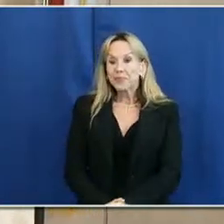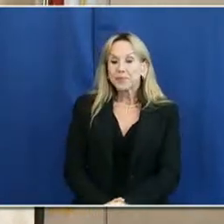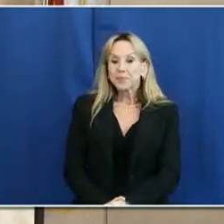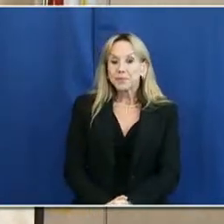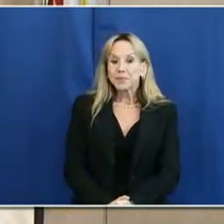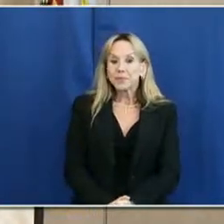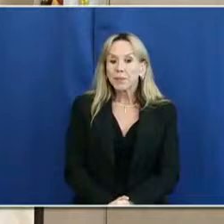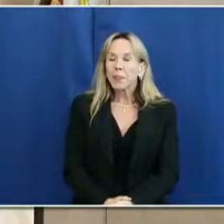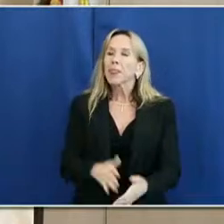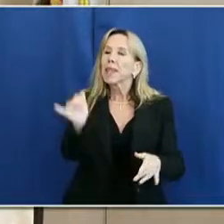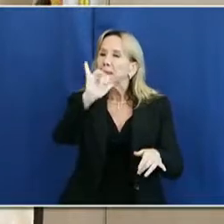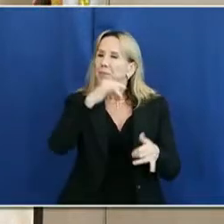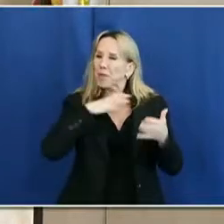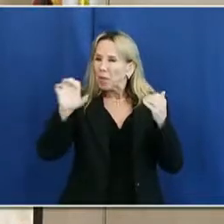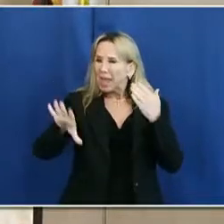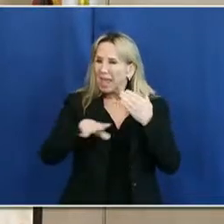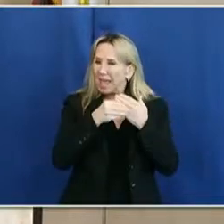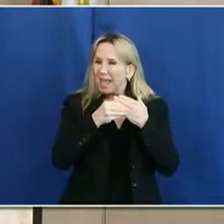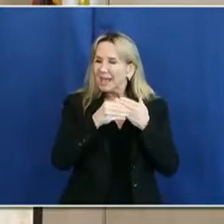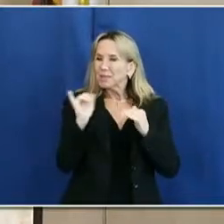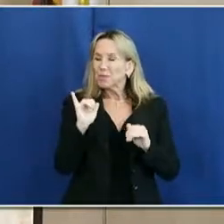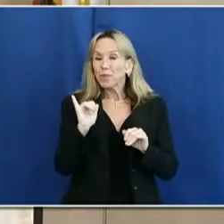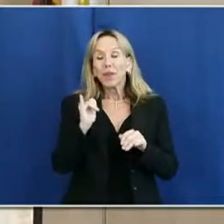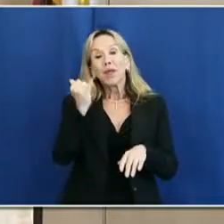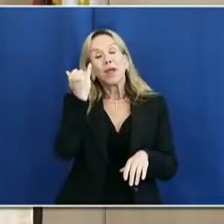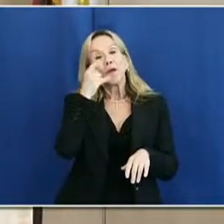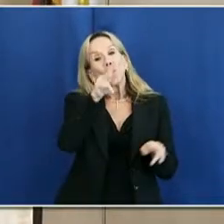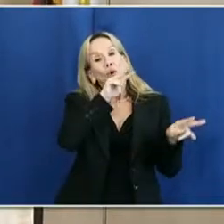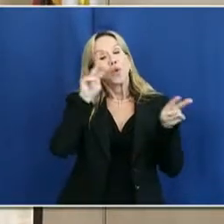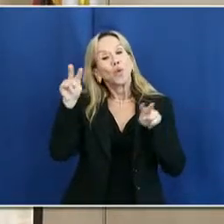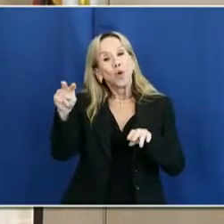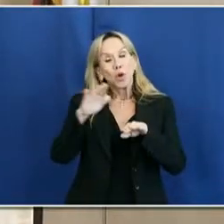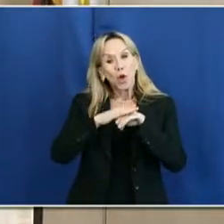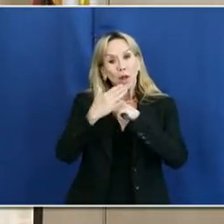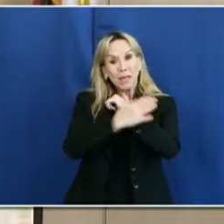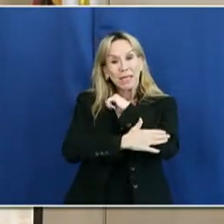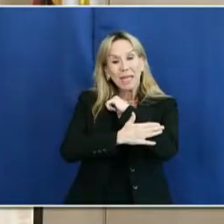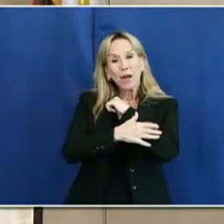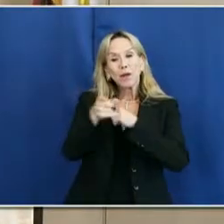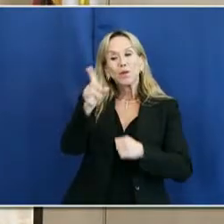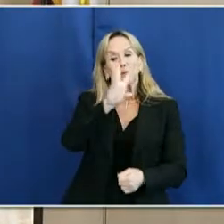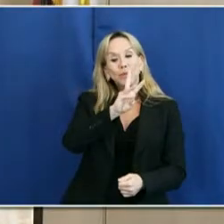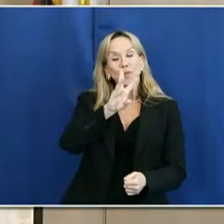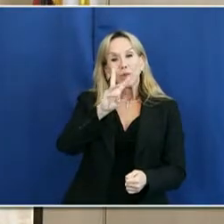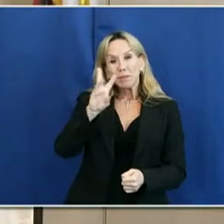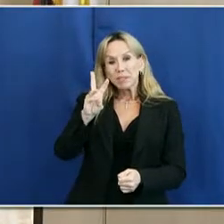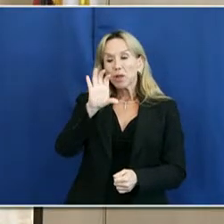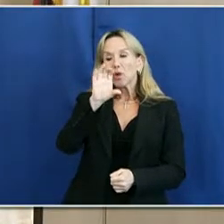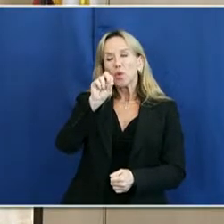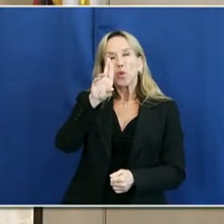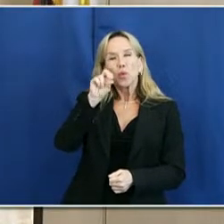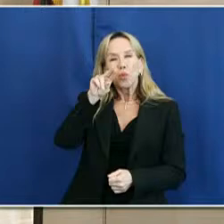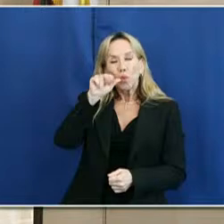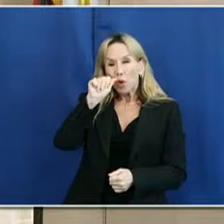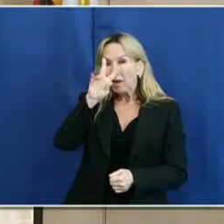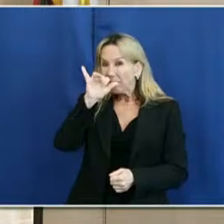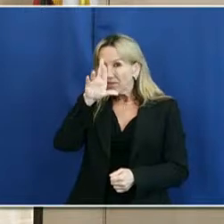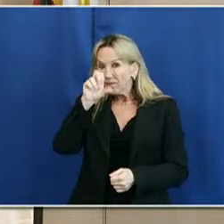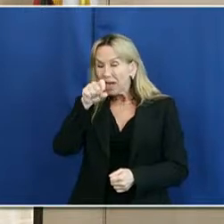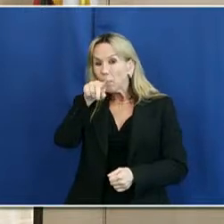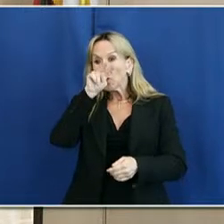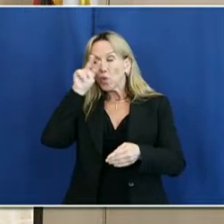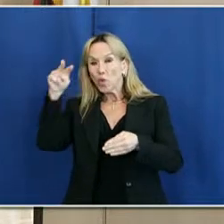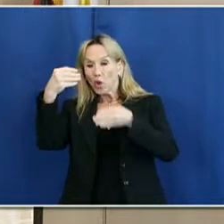Hi, I'd just like to also add, if you would go to the county's website on coronavirus and look under the